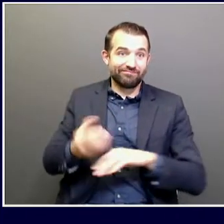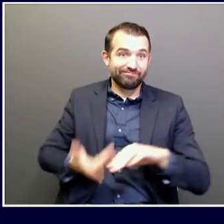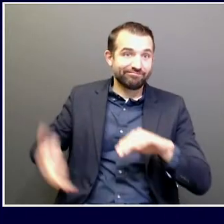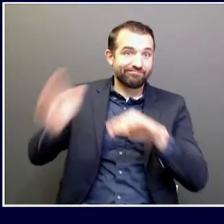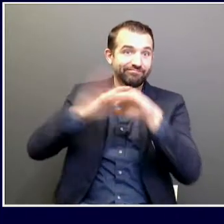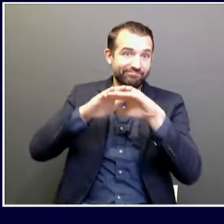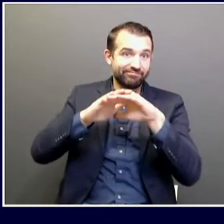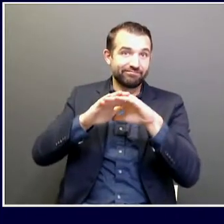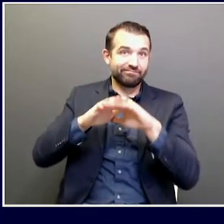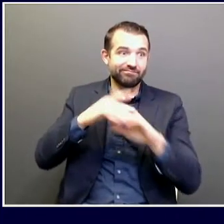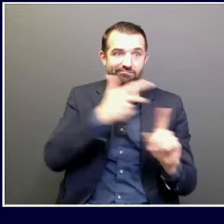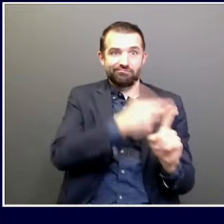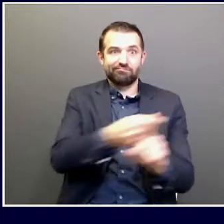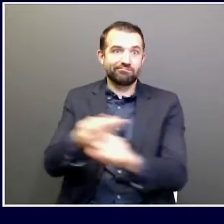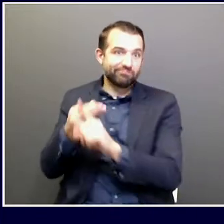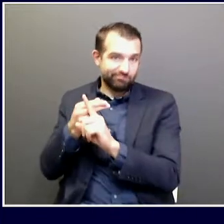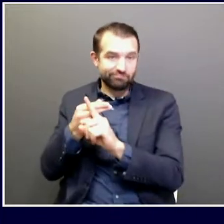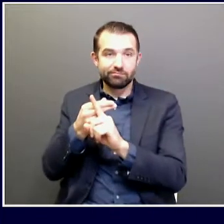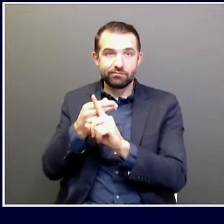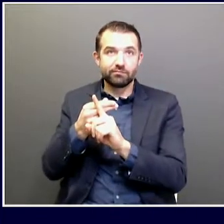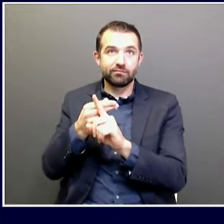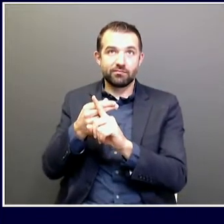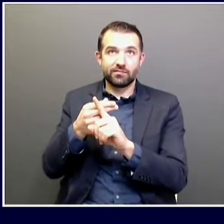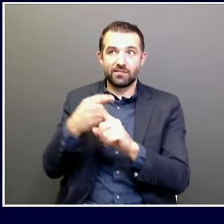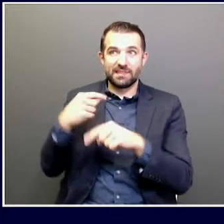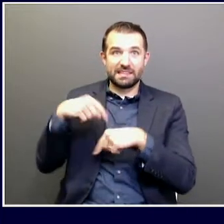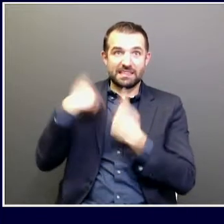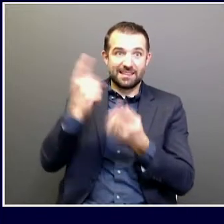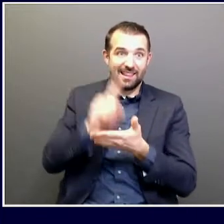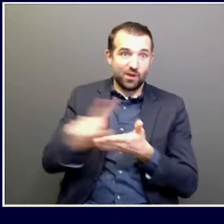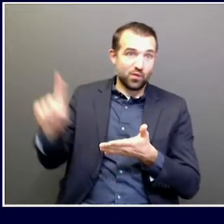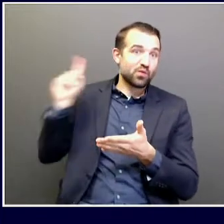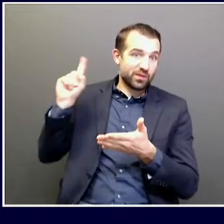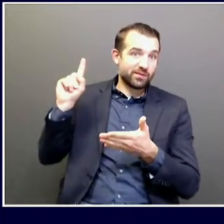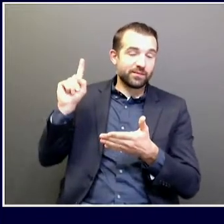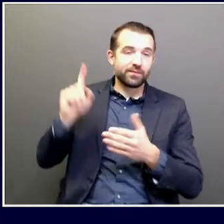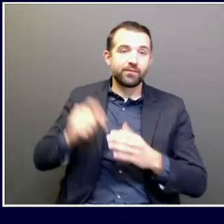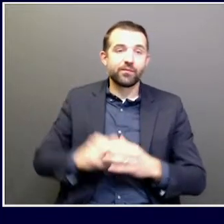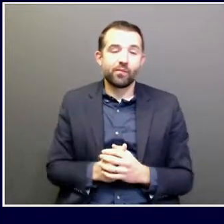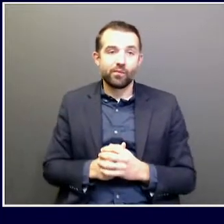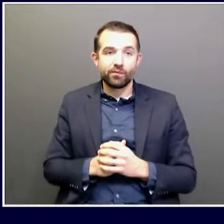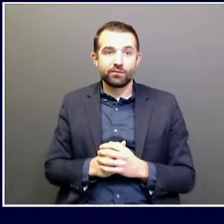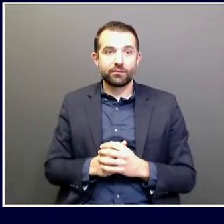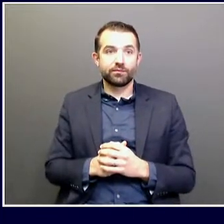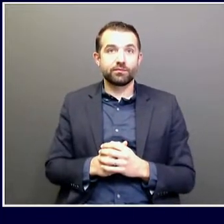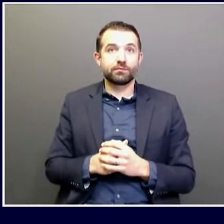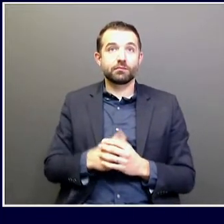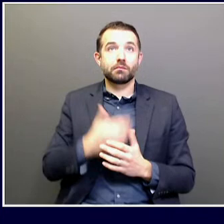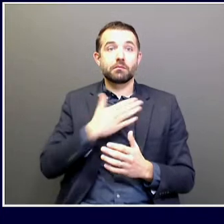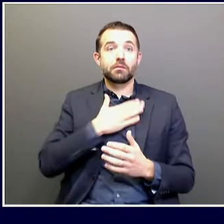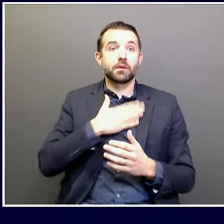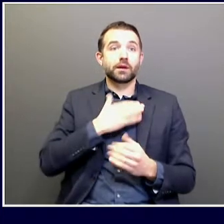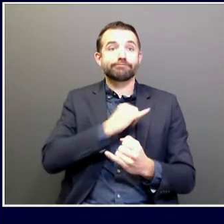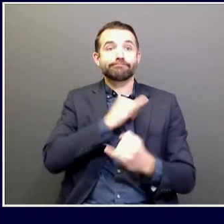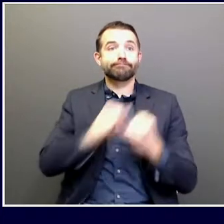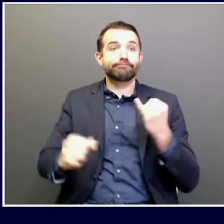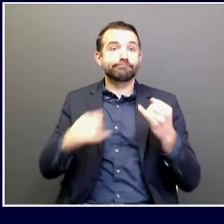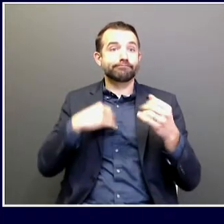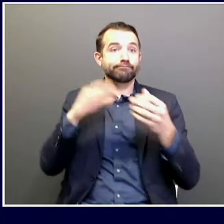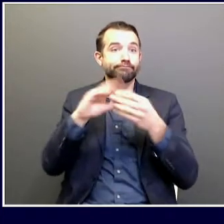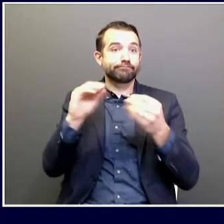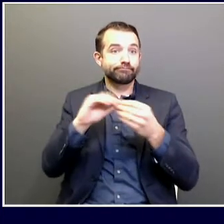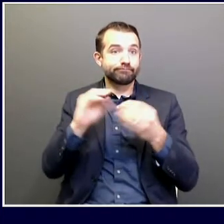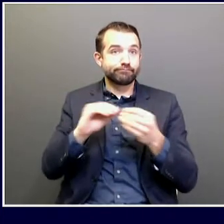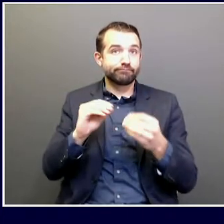rates compared with just 1 week ago. I want to close today by talking about where we stand on